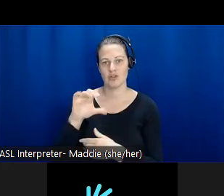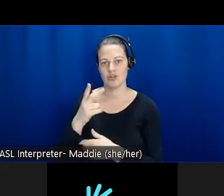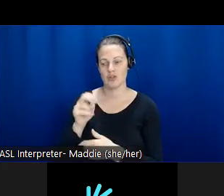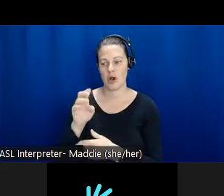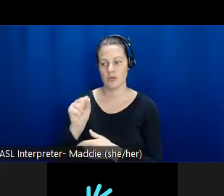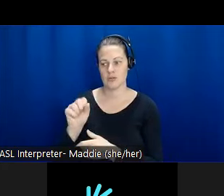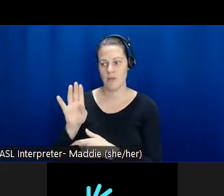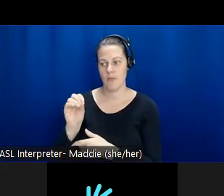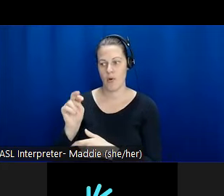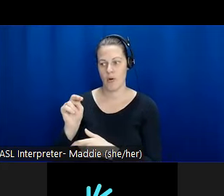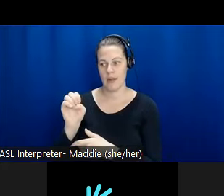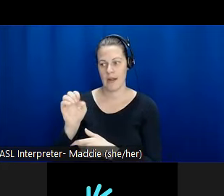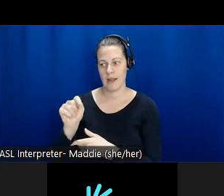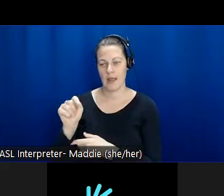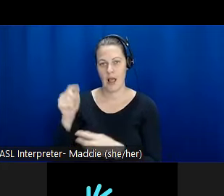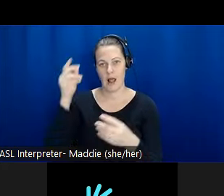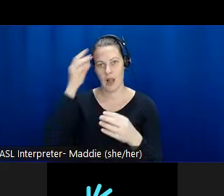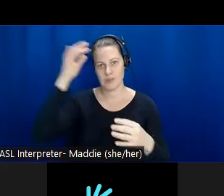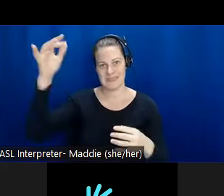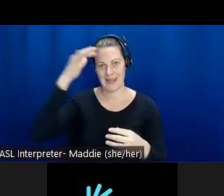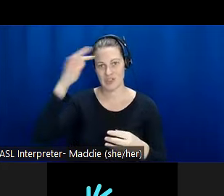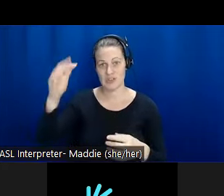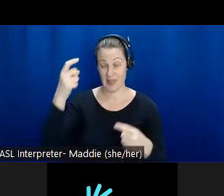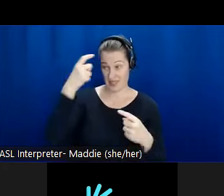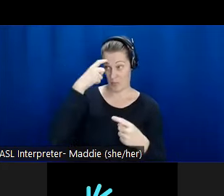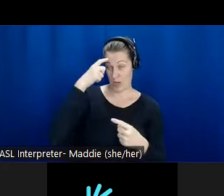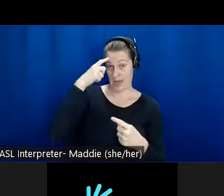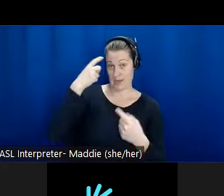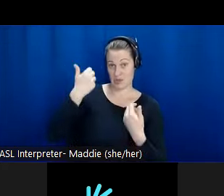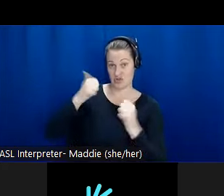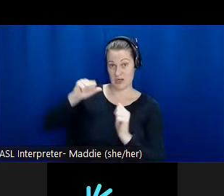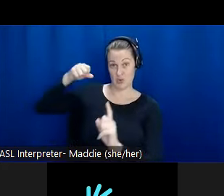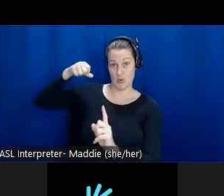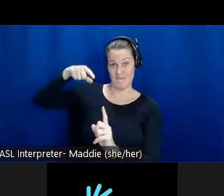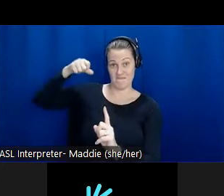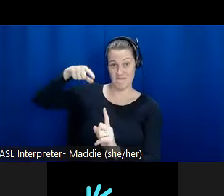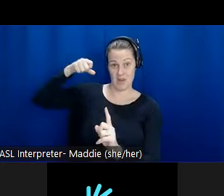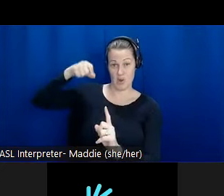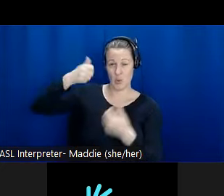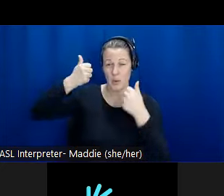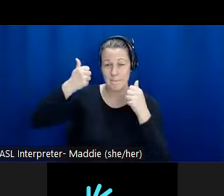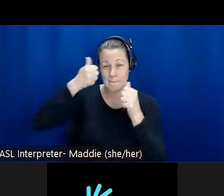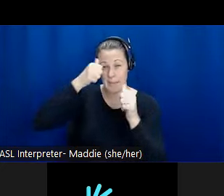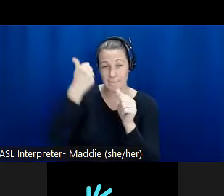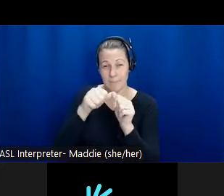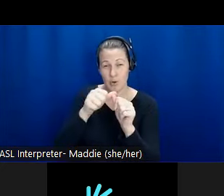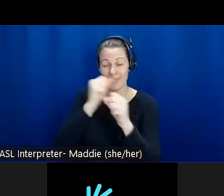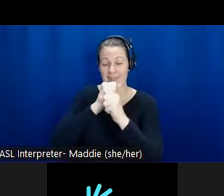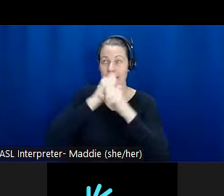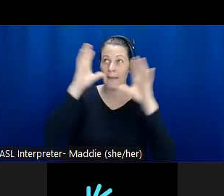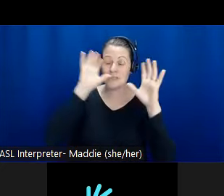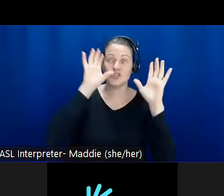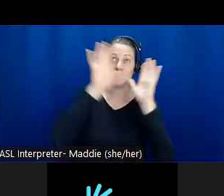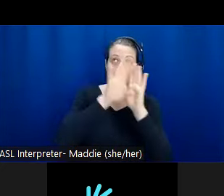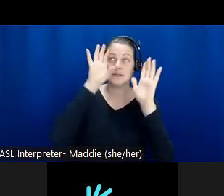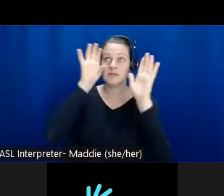brain and the visual centers in the brain trying to fire and remember these images to